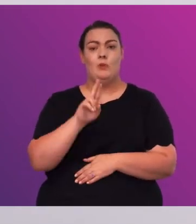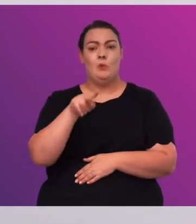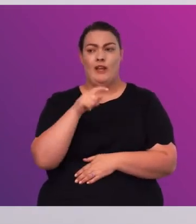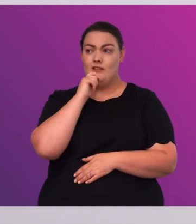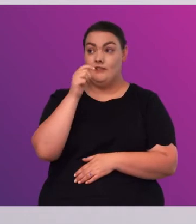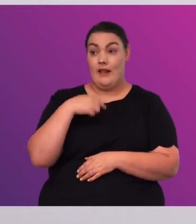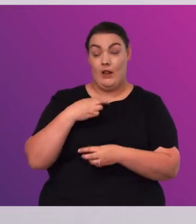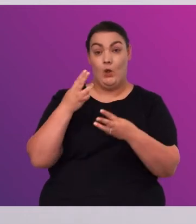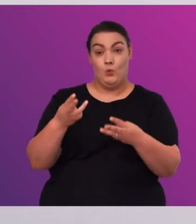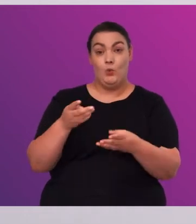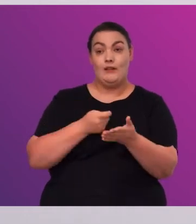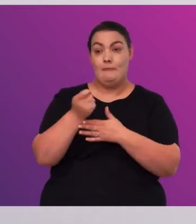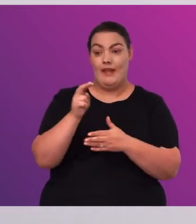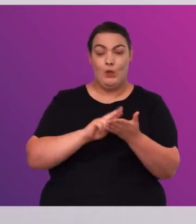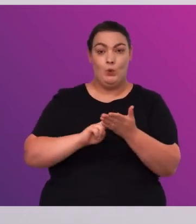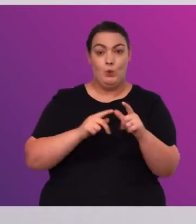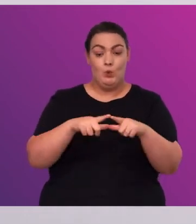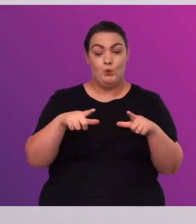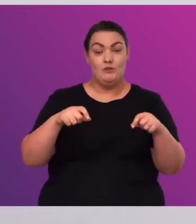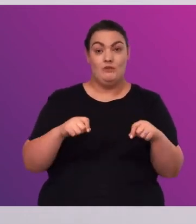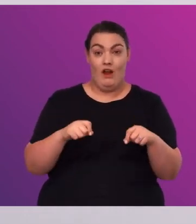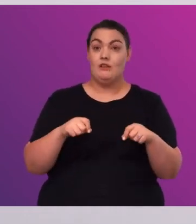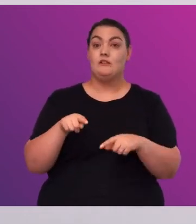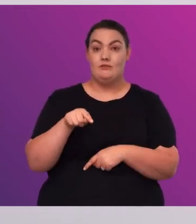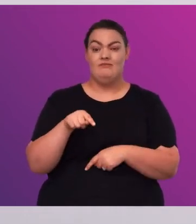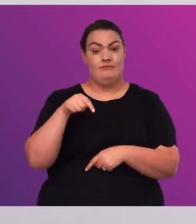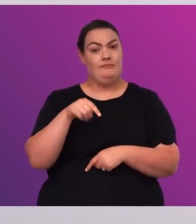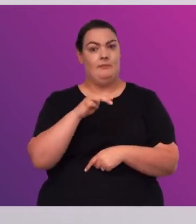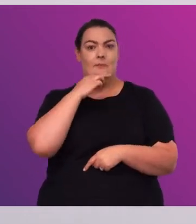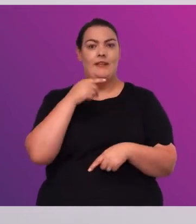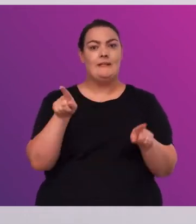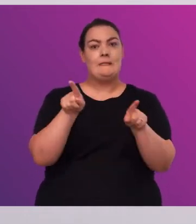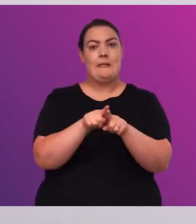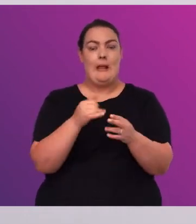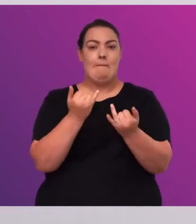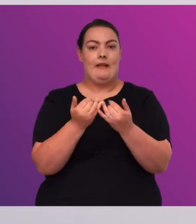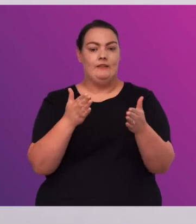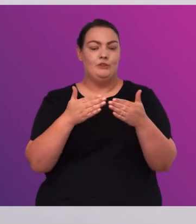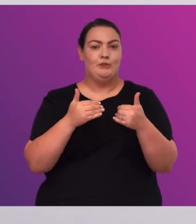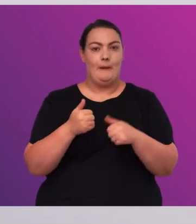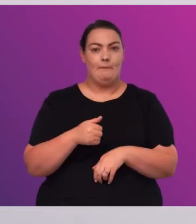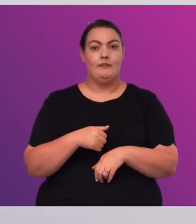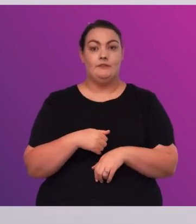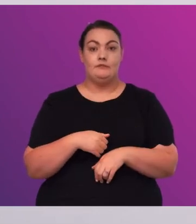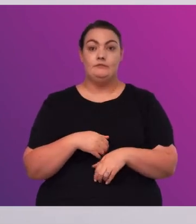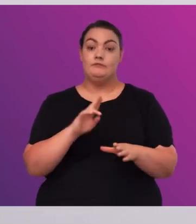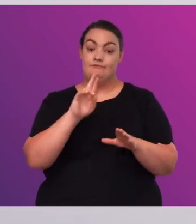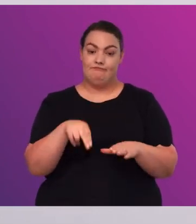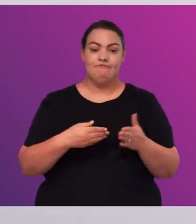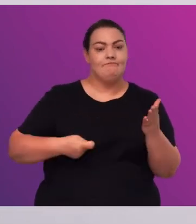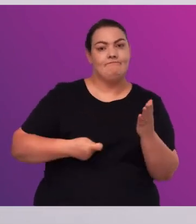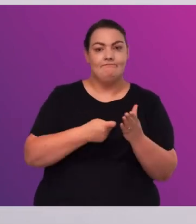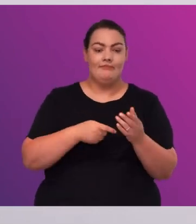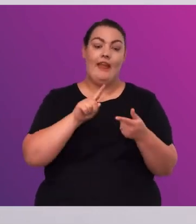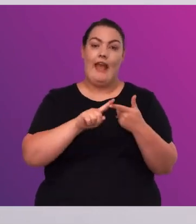the bill with your debit card. Then it is the same as using it in the shop. You just insert